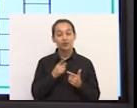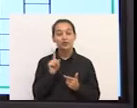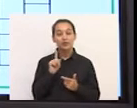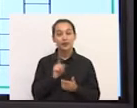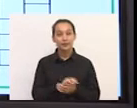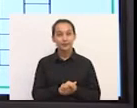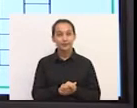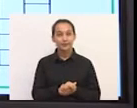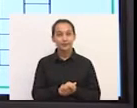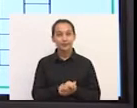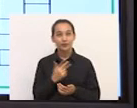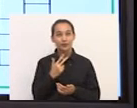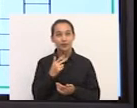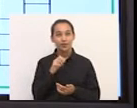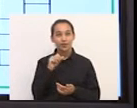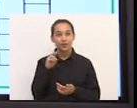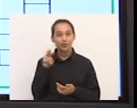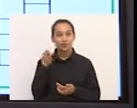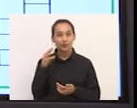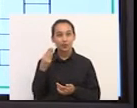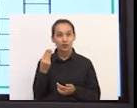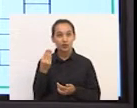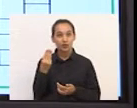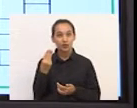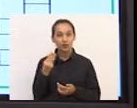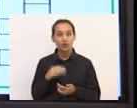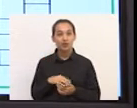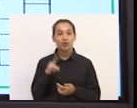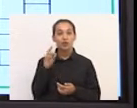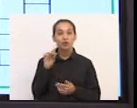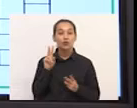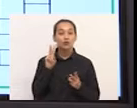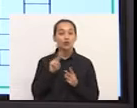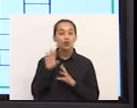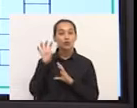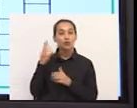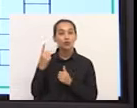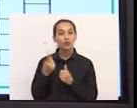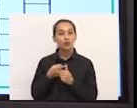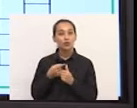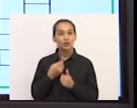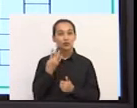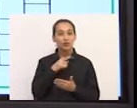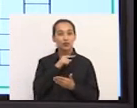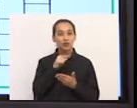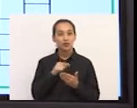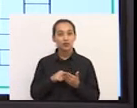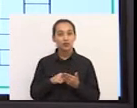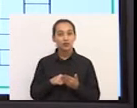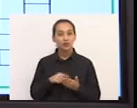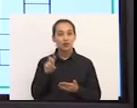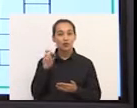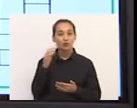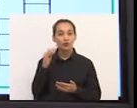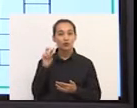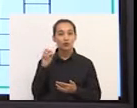edi? Alpomish va Qorajon uchrashgan tog' nomi. 4-chi savolimiz